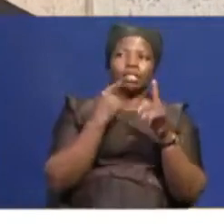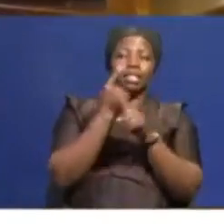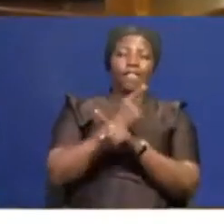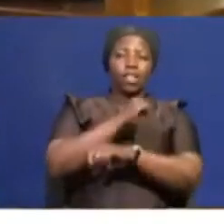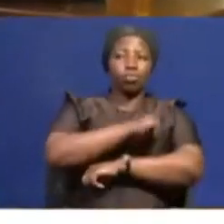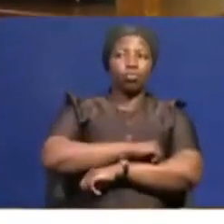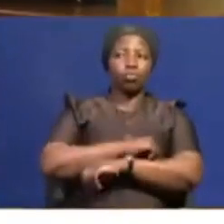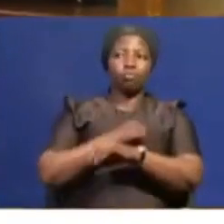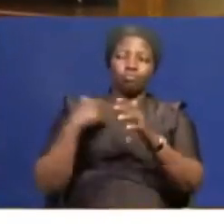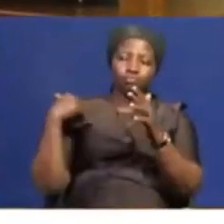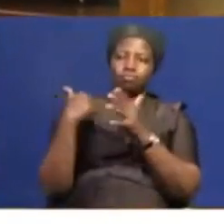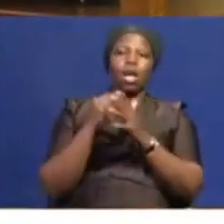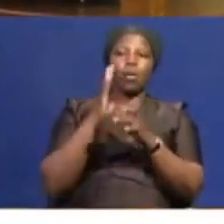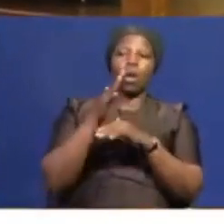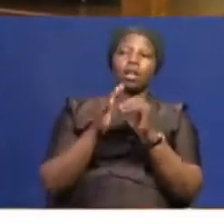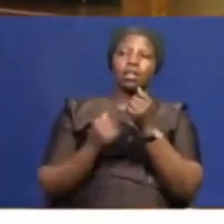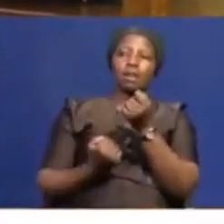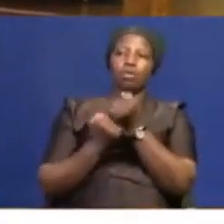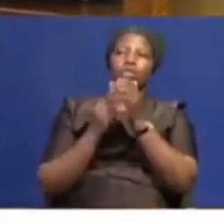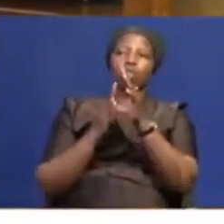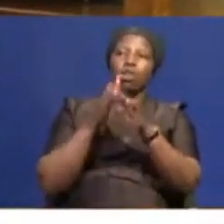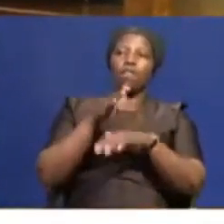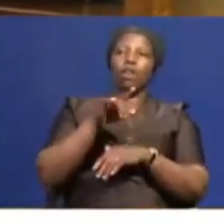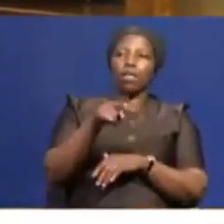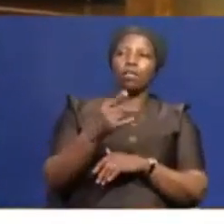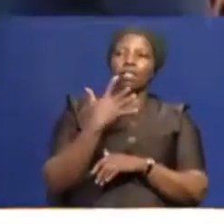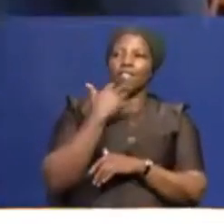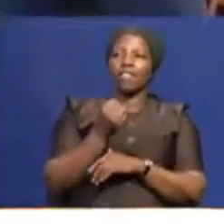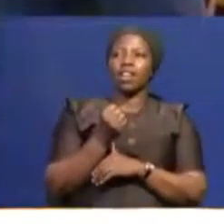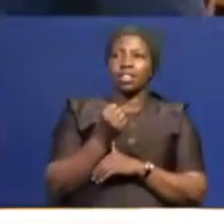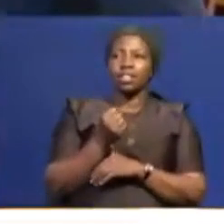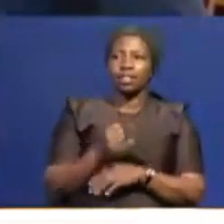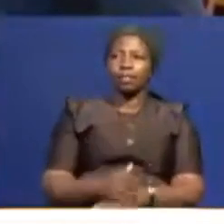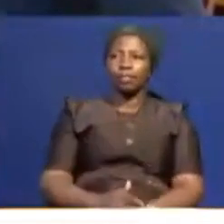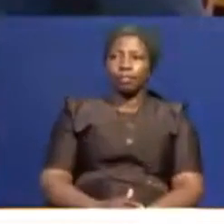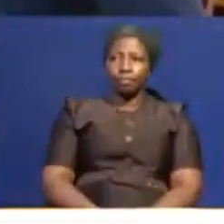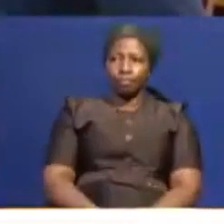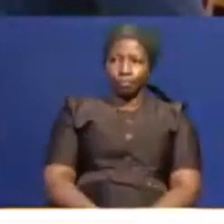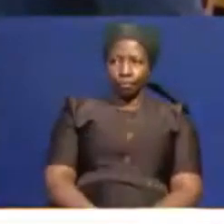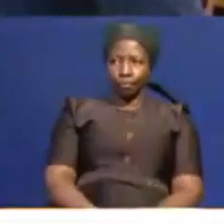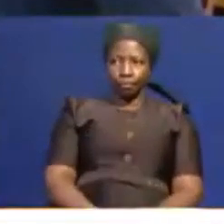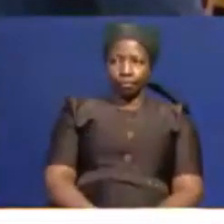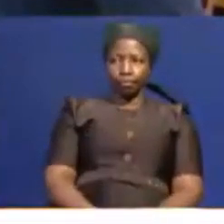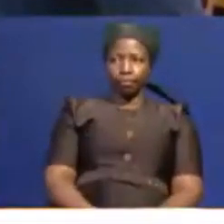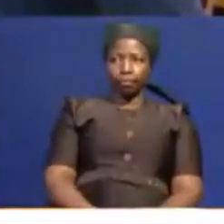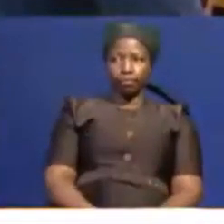4,500. The conference ends on Monday. Tilio Marco for Legends Edition.